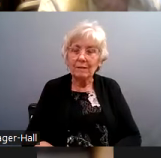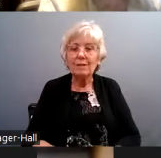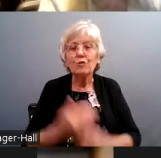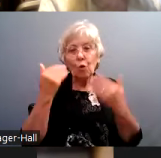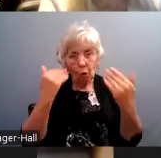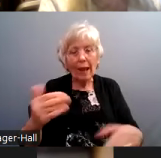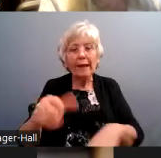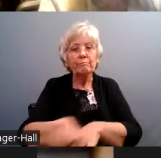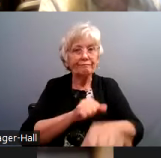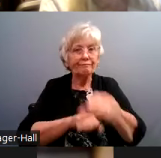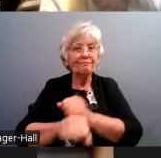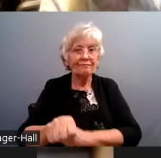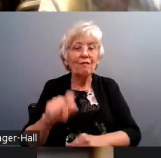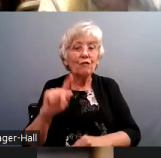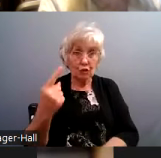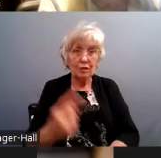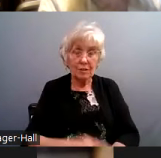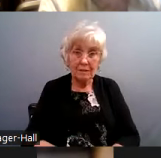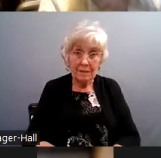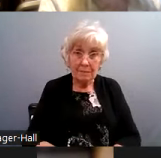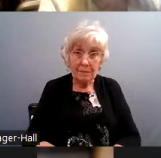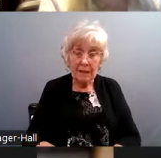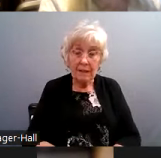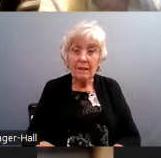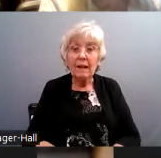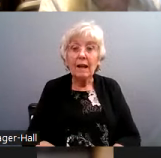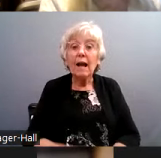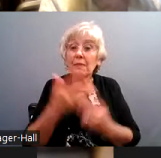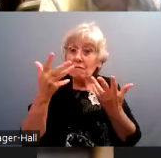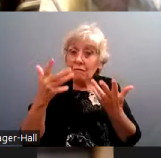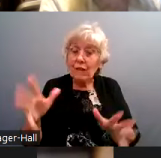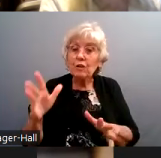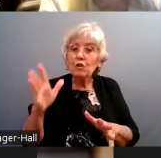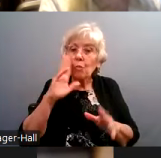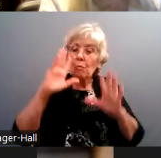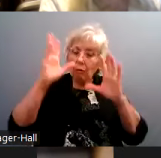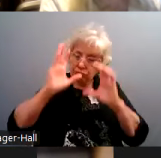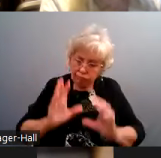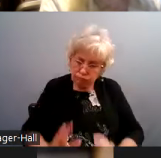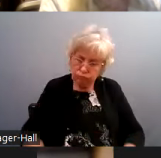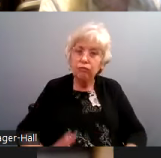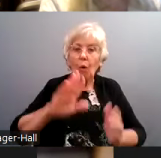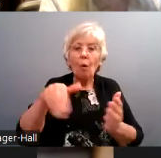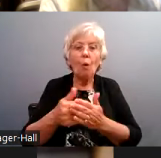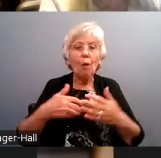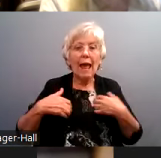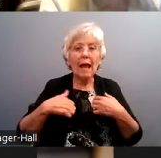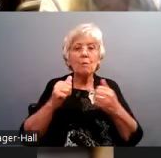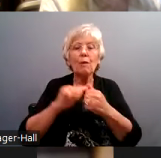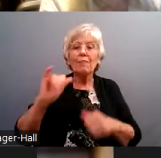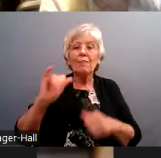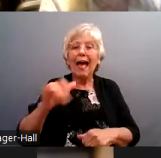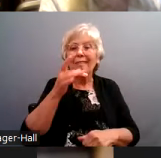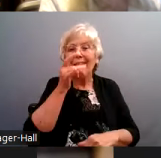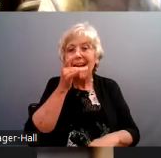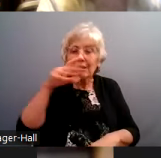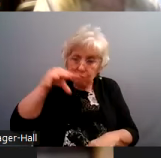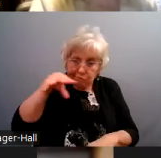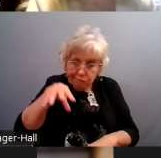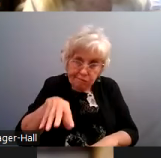gloves, and then we're going to examine the entire animal with that light. And we're going to